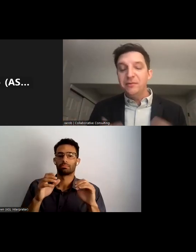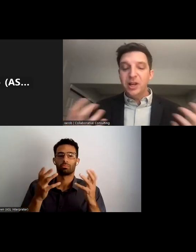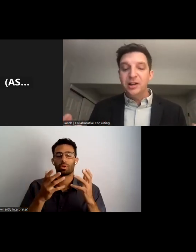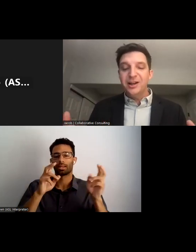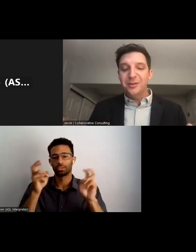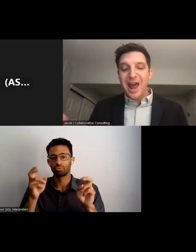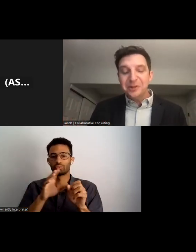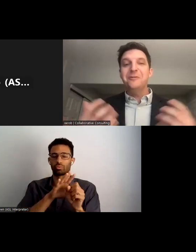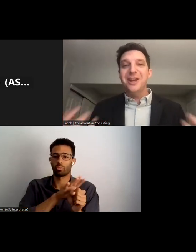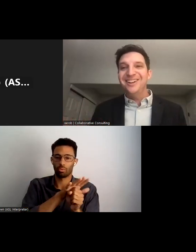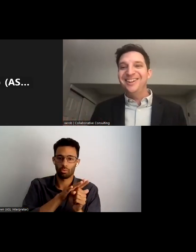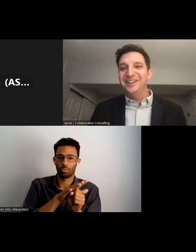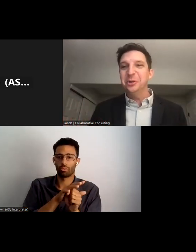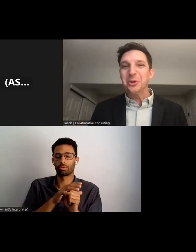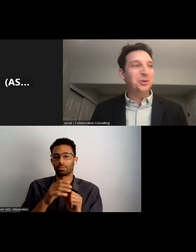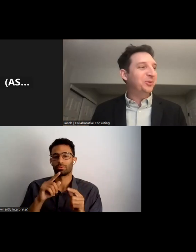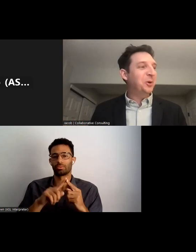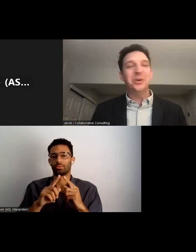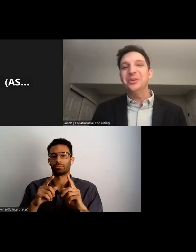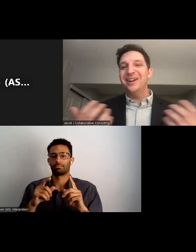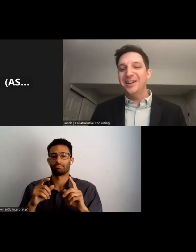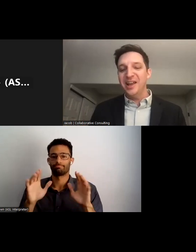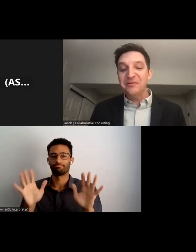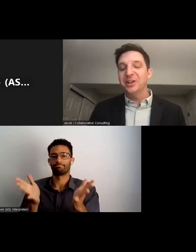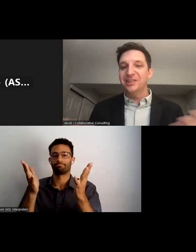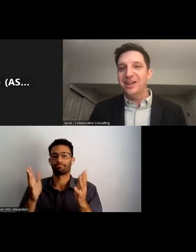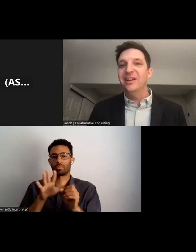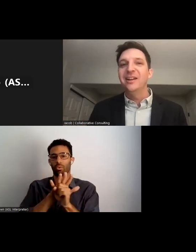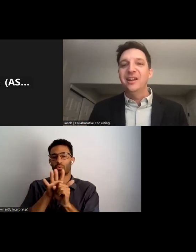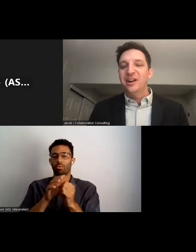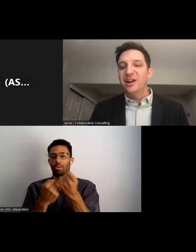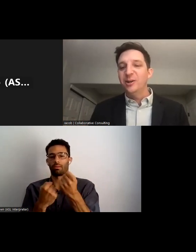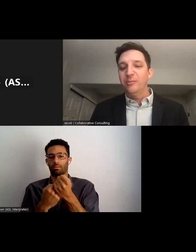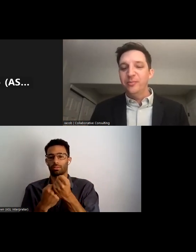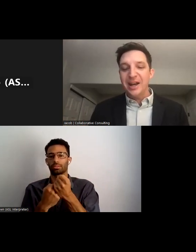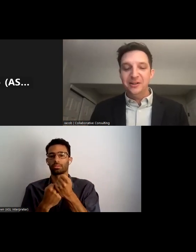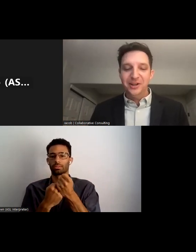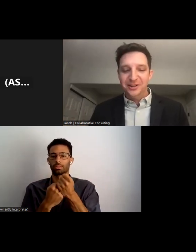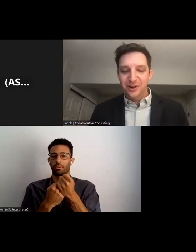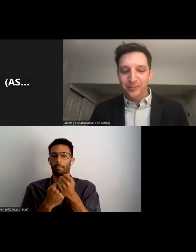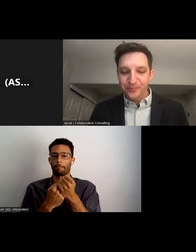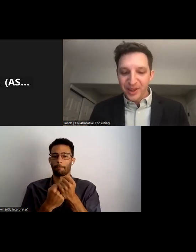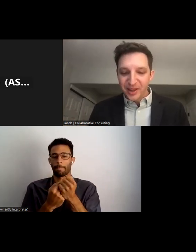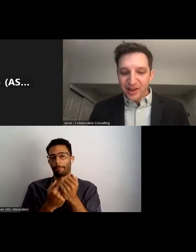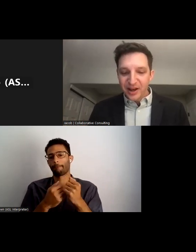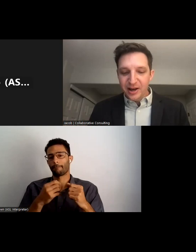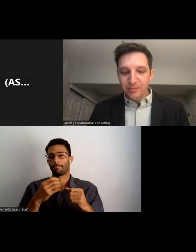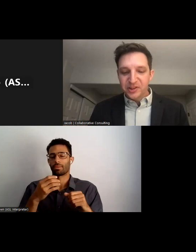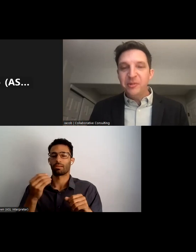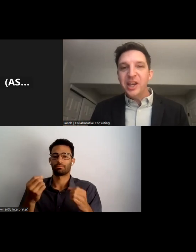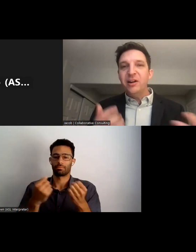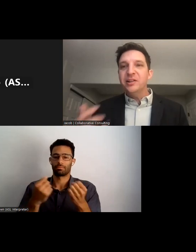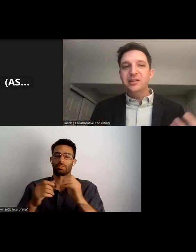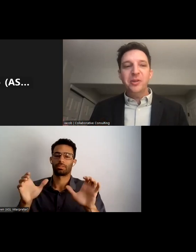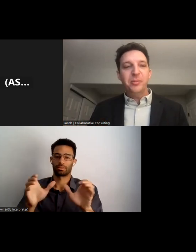and activate local advocacy activities. So